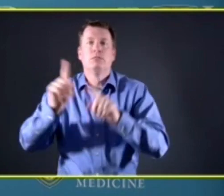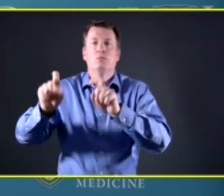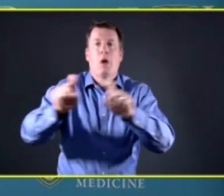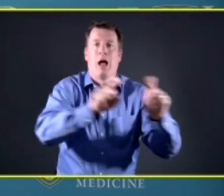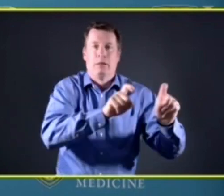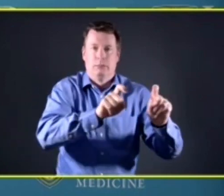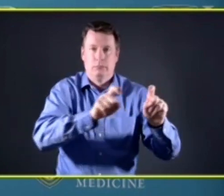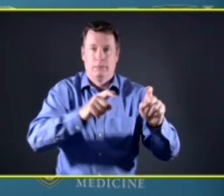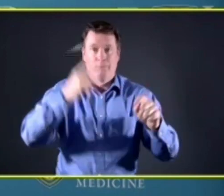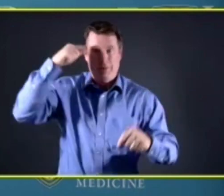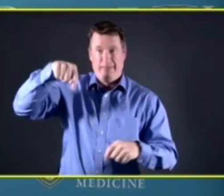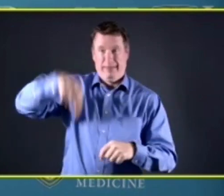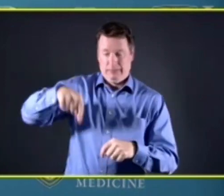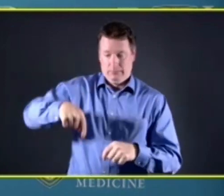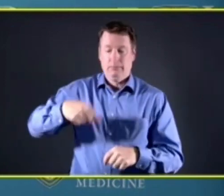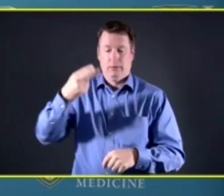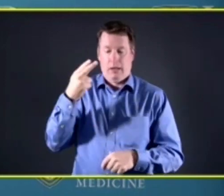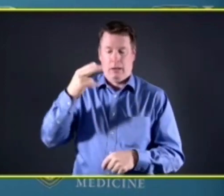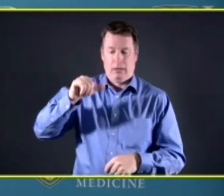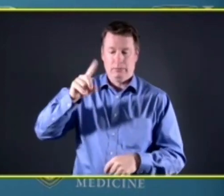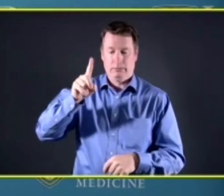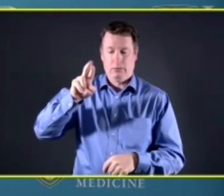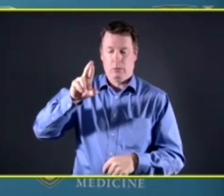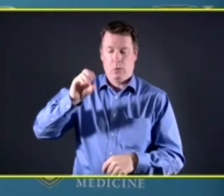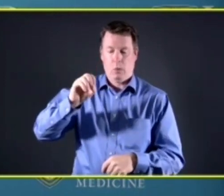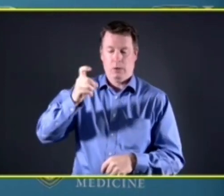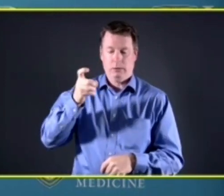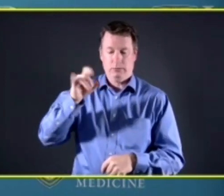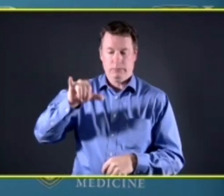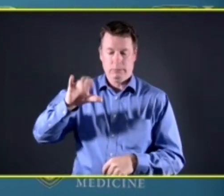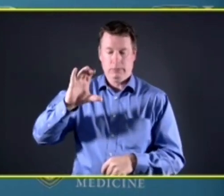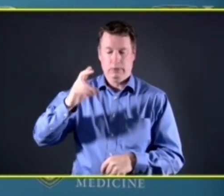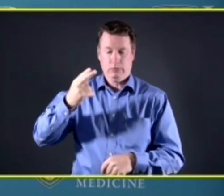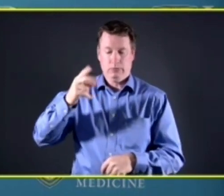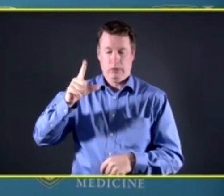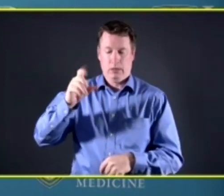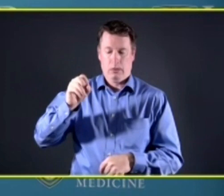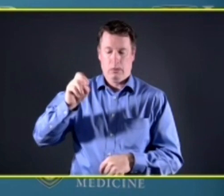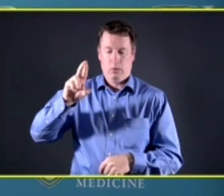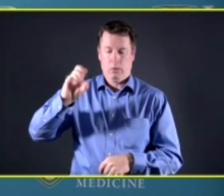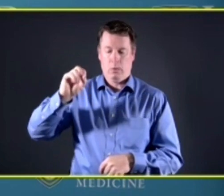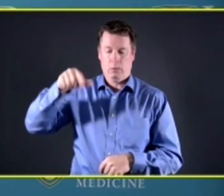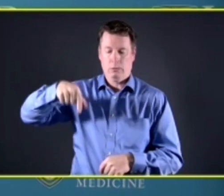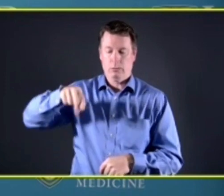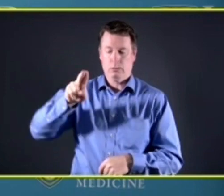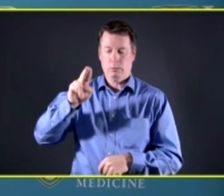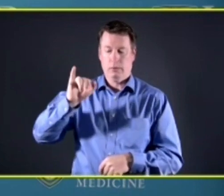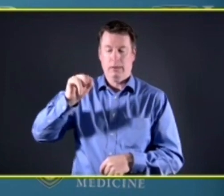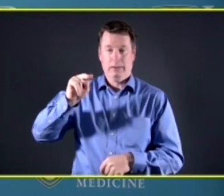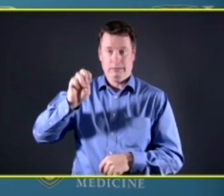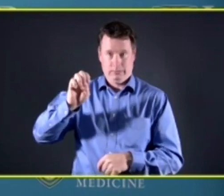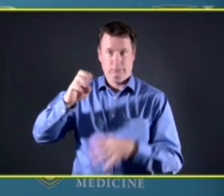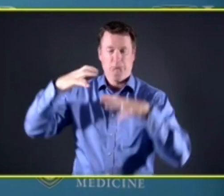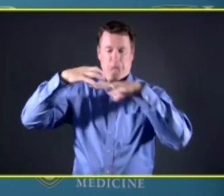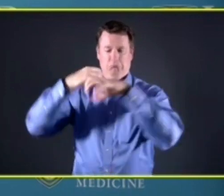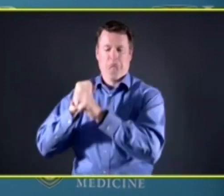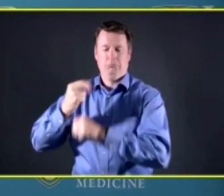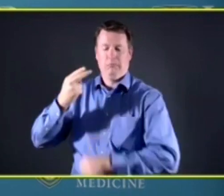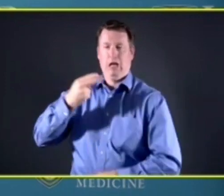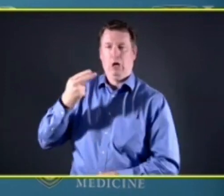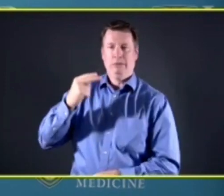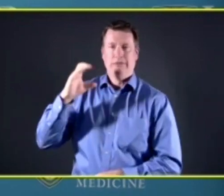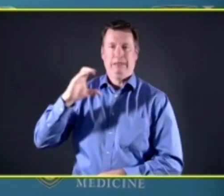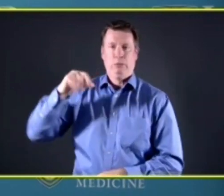anti-malaria drug for treating hospitalized and non-hospitalized COVID-19 patients. Amid a